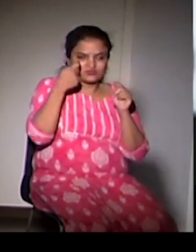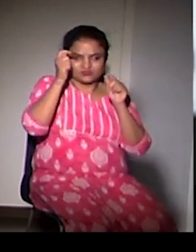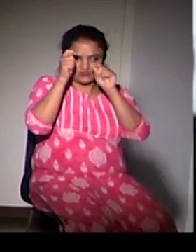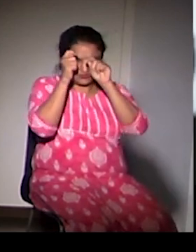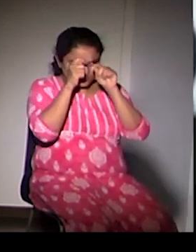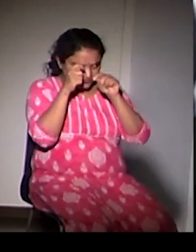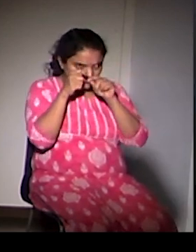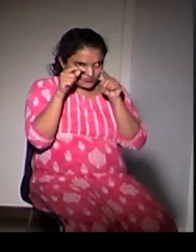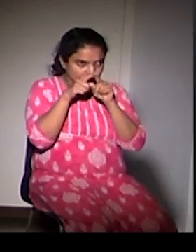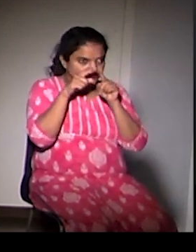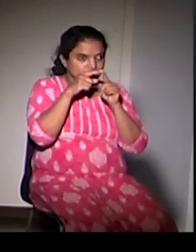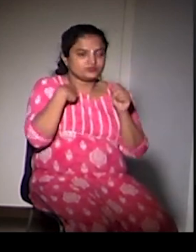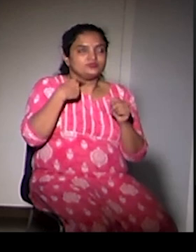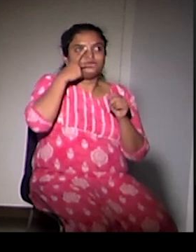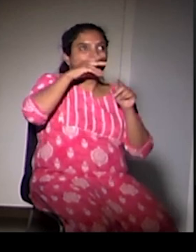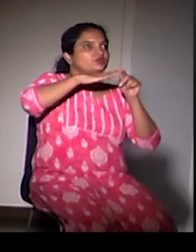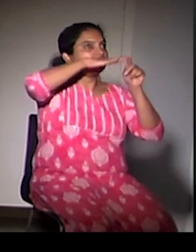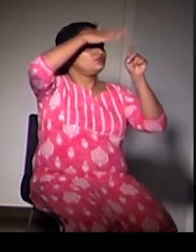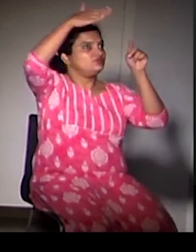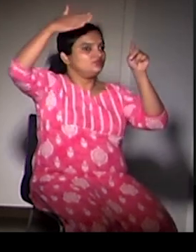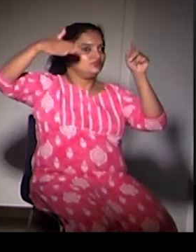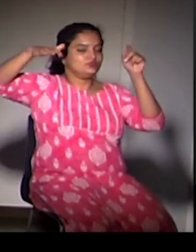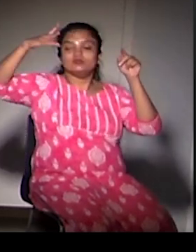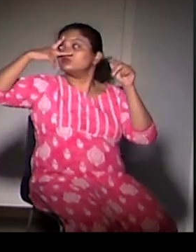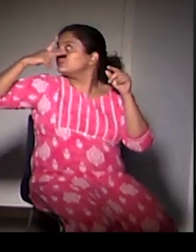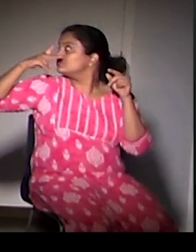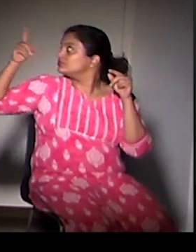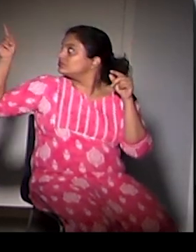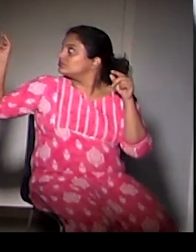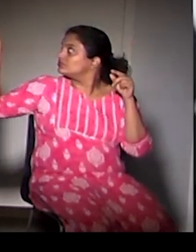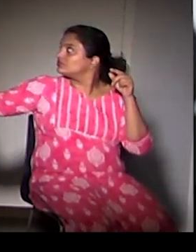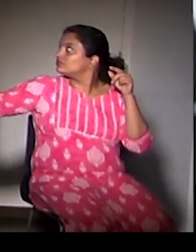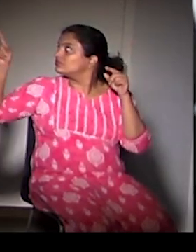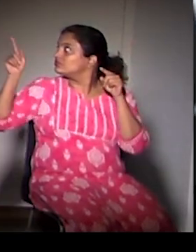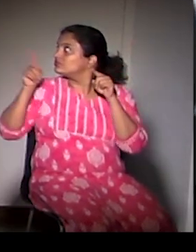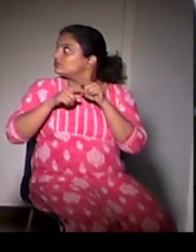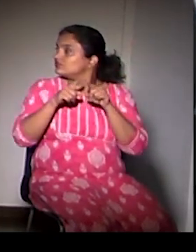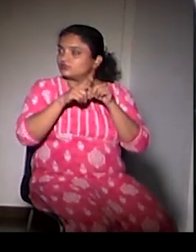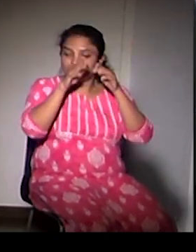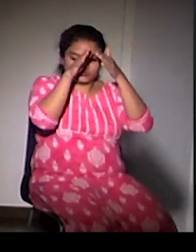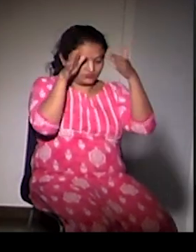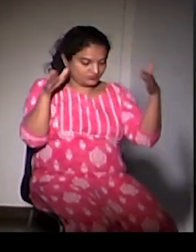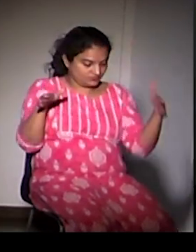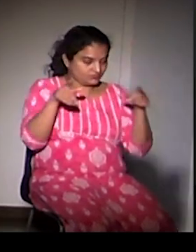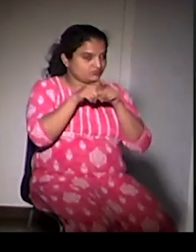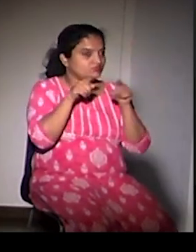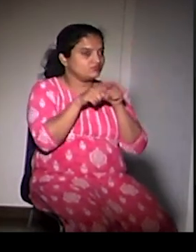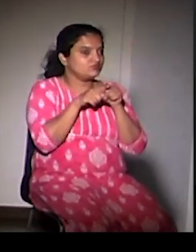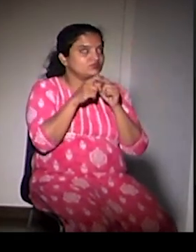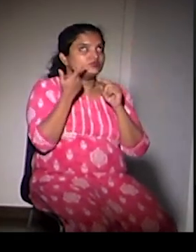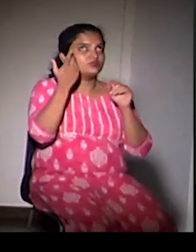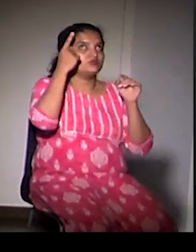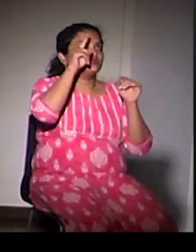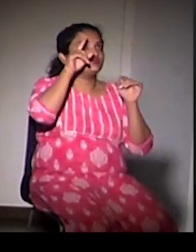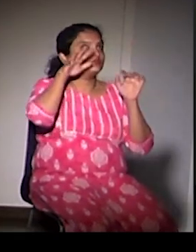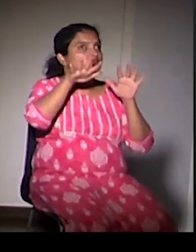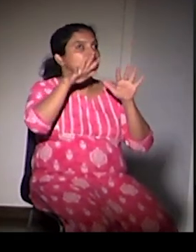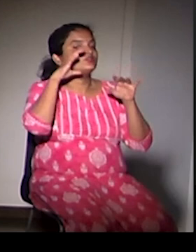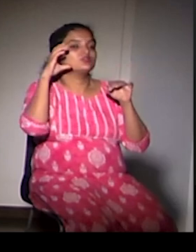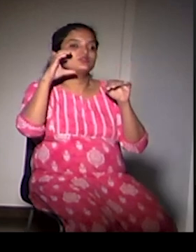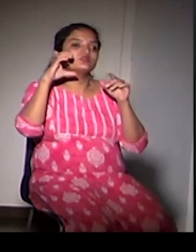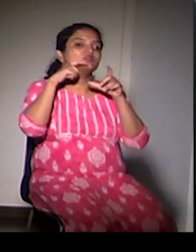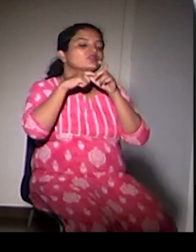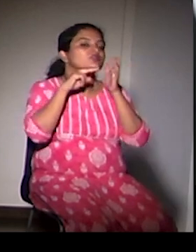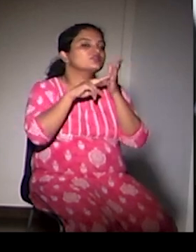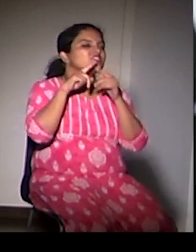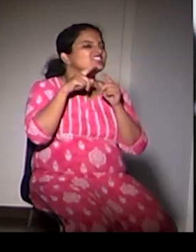on the roof of the palace of Jodhbai, from the time of Akbar, of course, 1572, are these